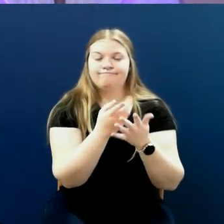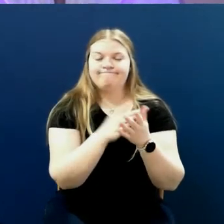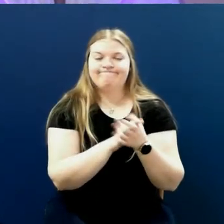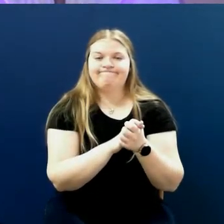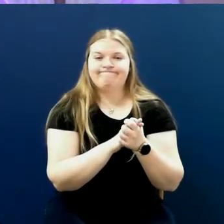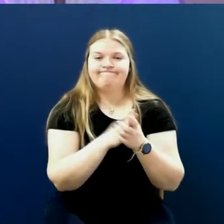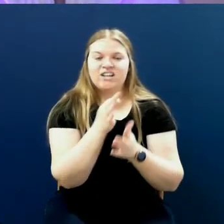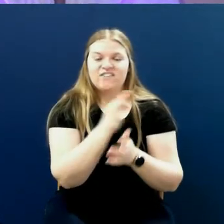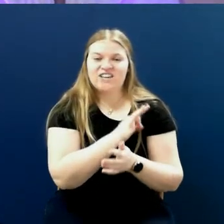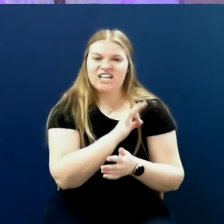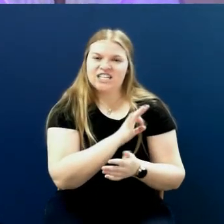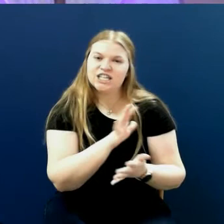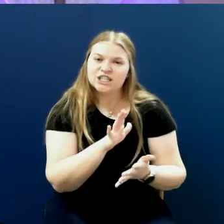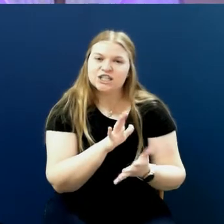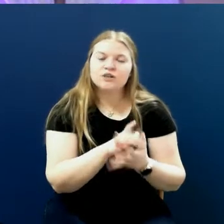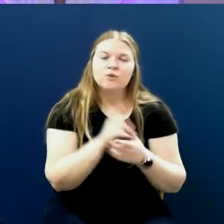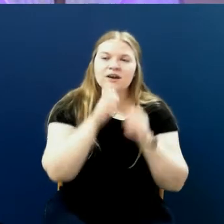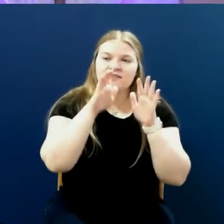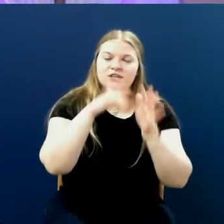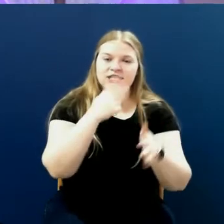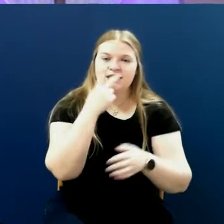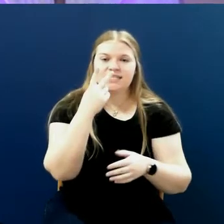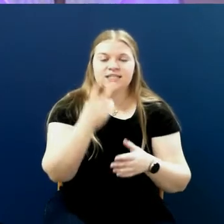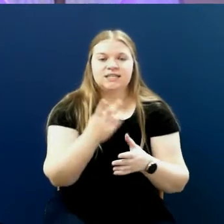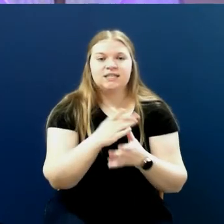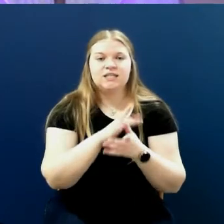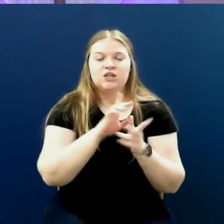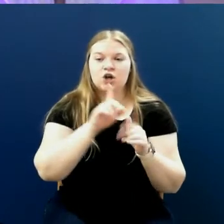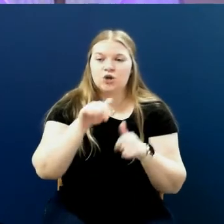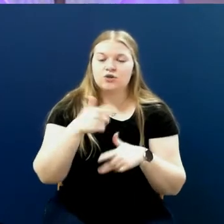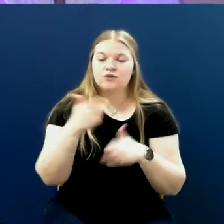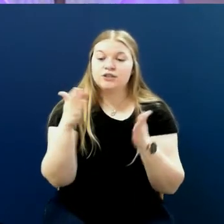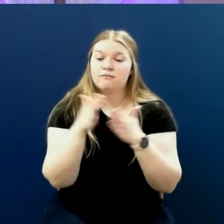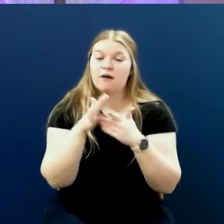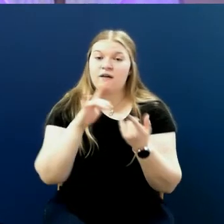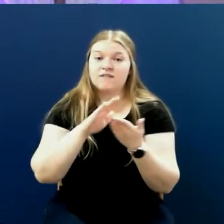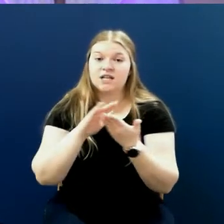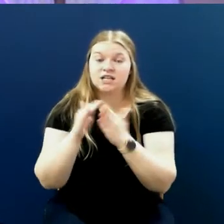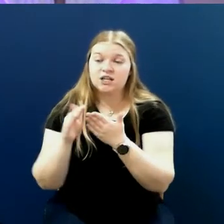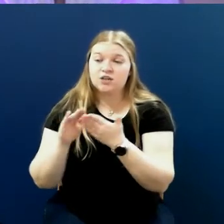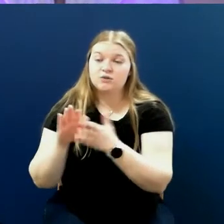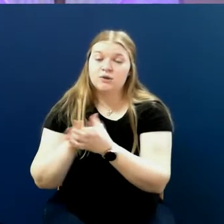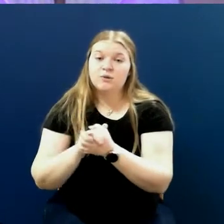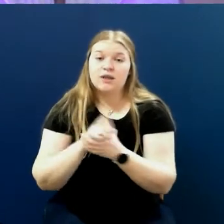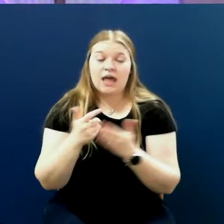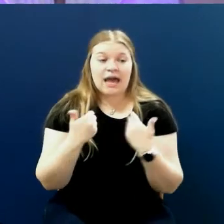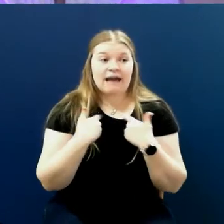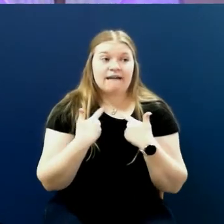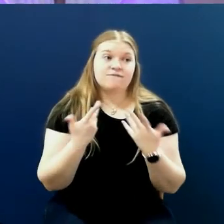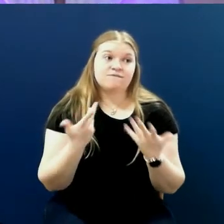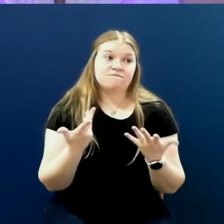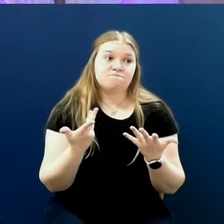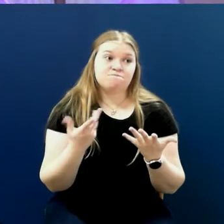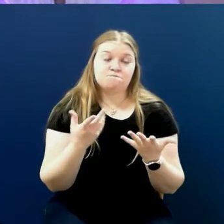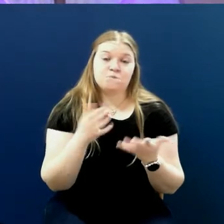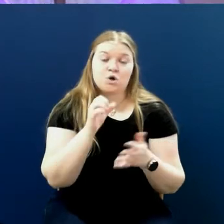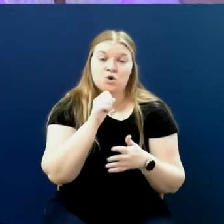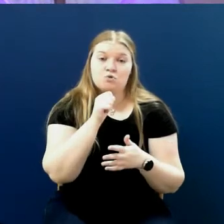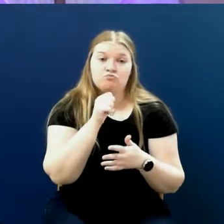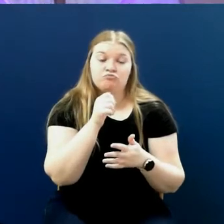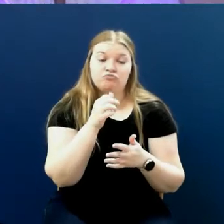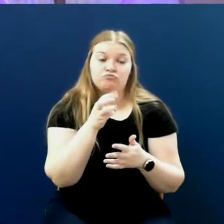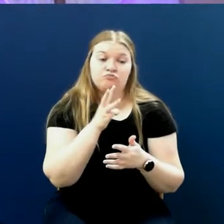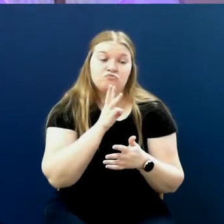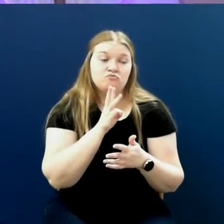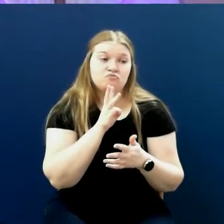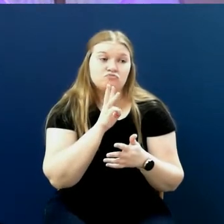United States, it's wonderful to be able to go into a small village where they perhaps have no running water or maybe